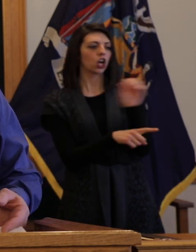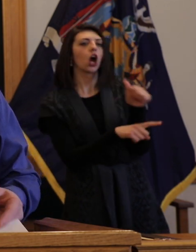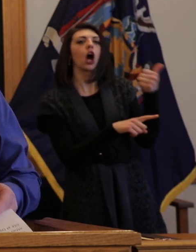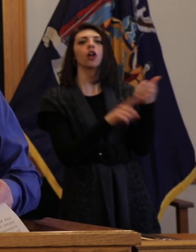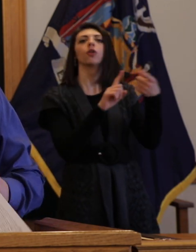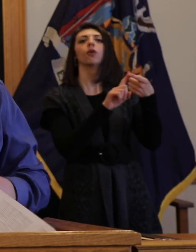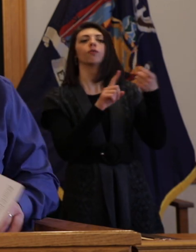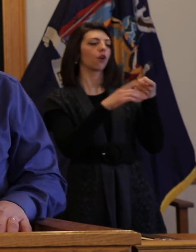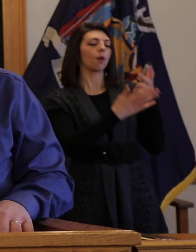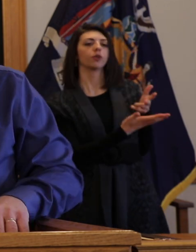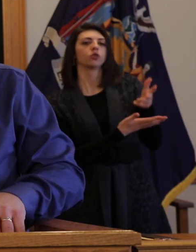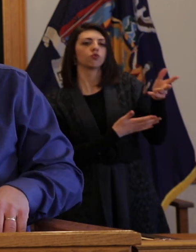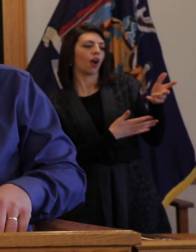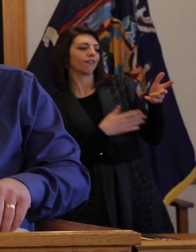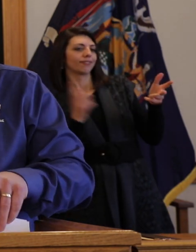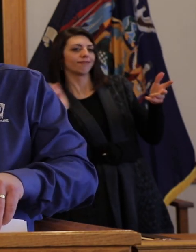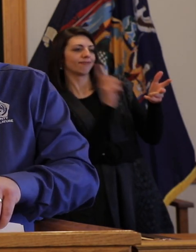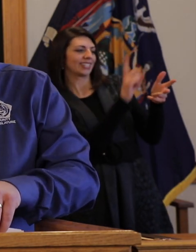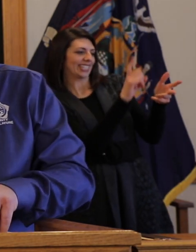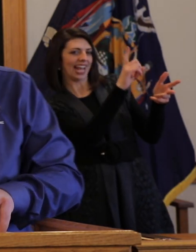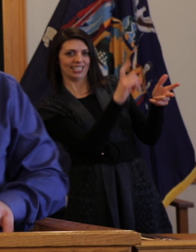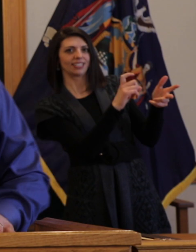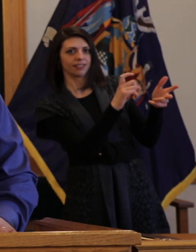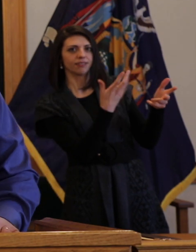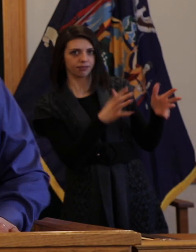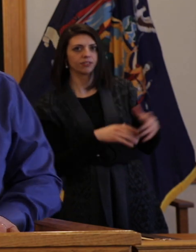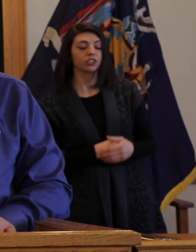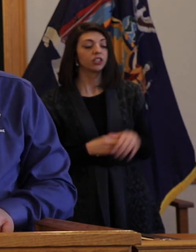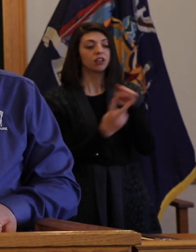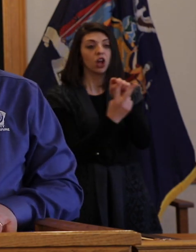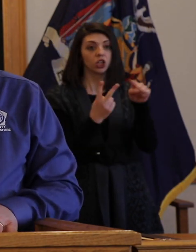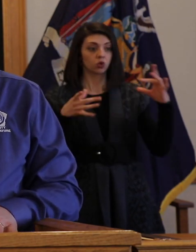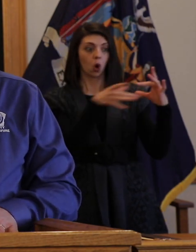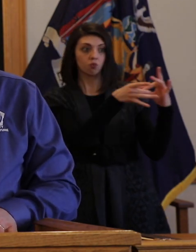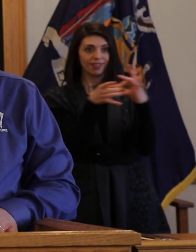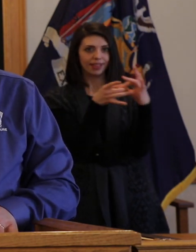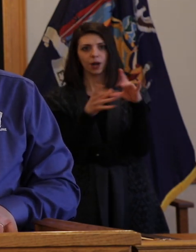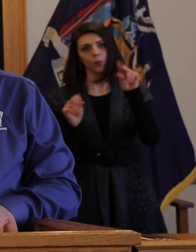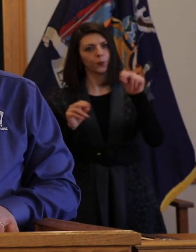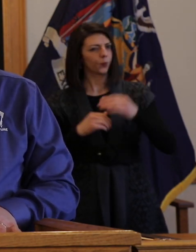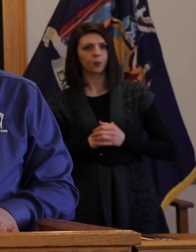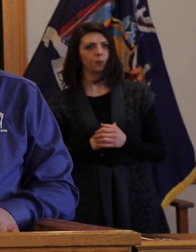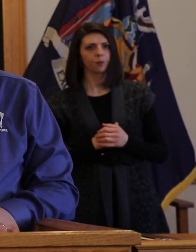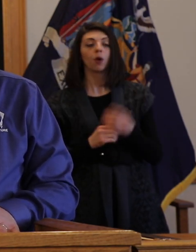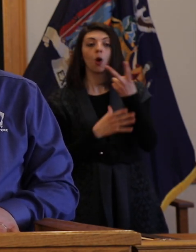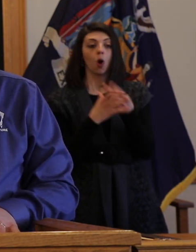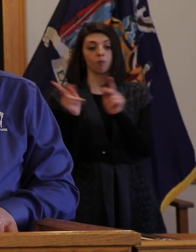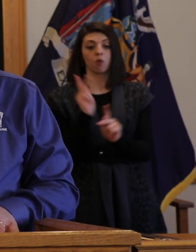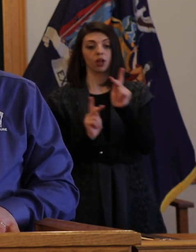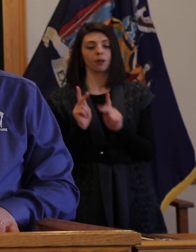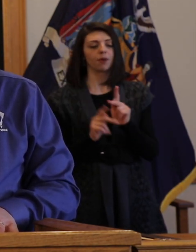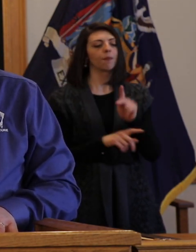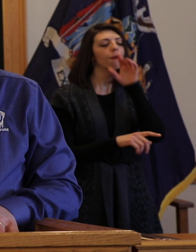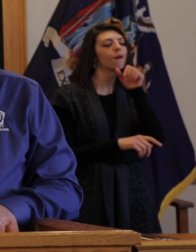at Oswego Hospital. The 2 cases are not believed to be related. Both individuals are between 20 and